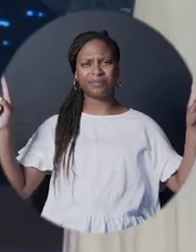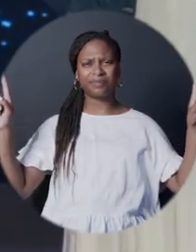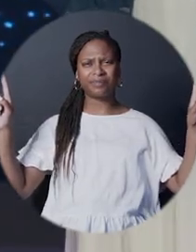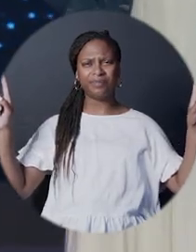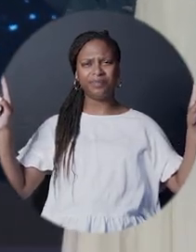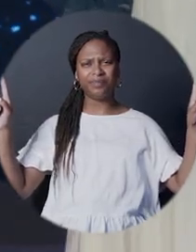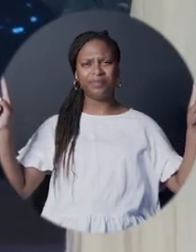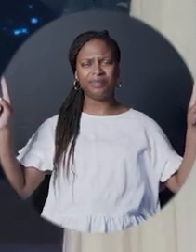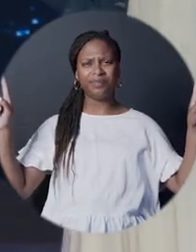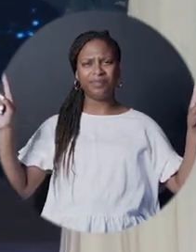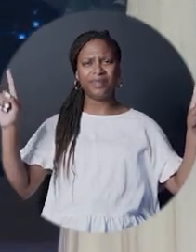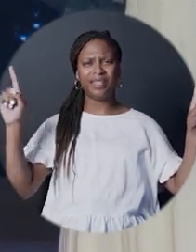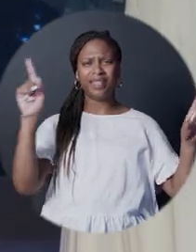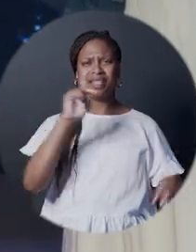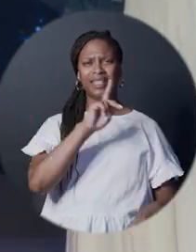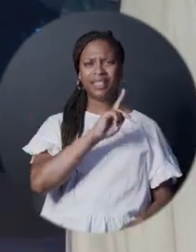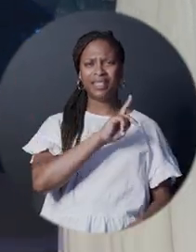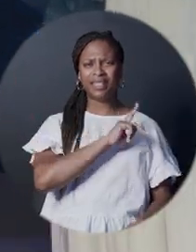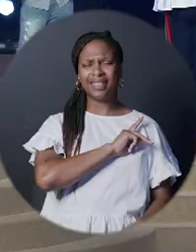proclaim.